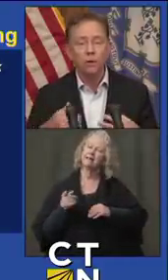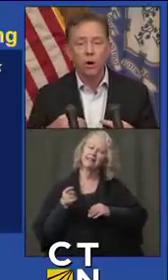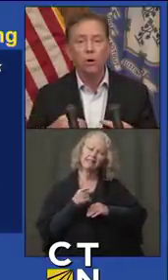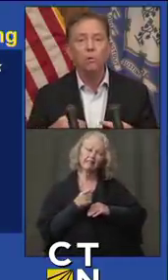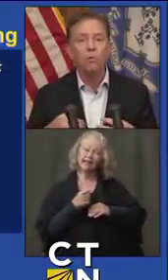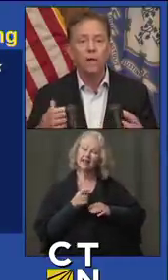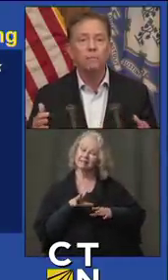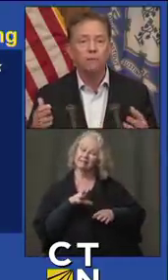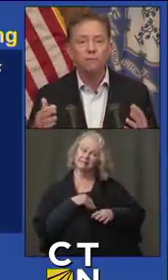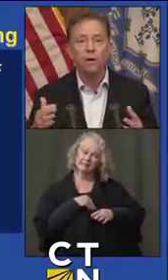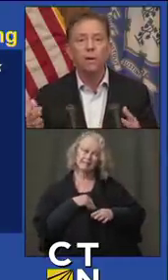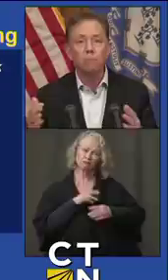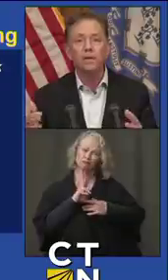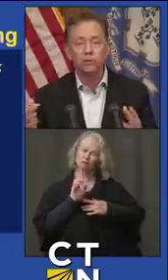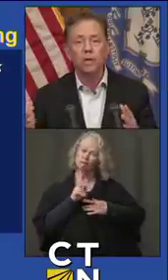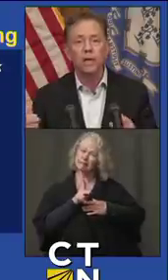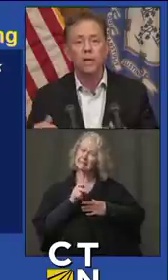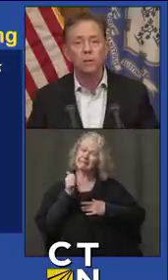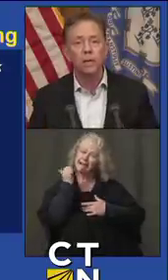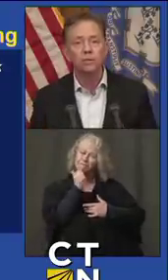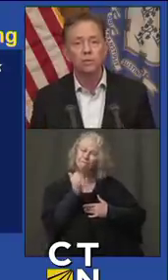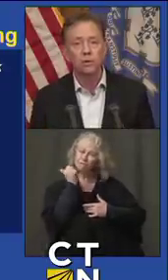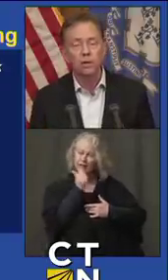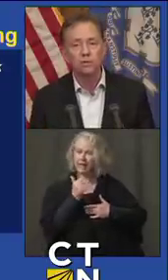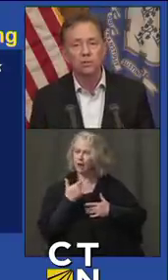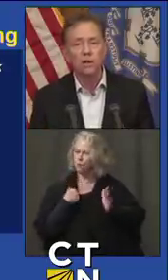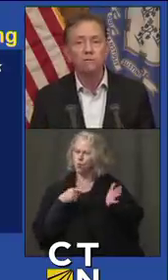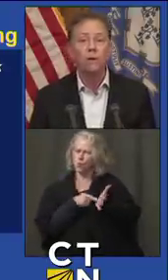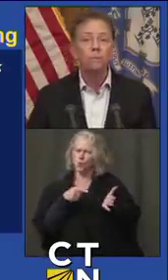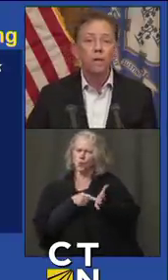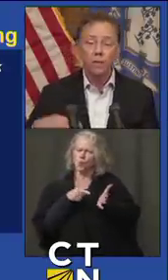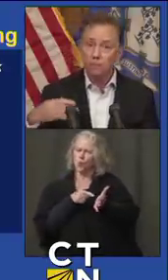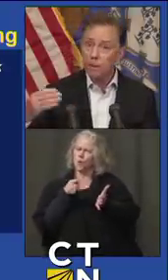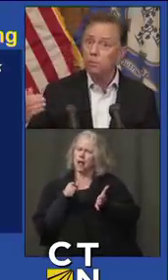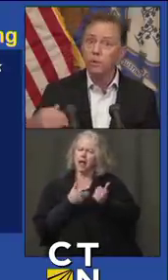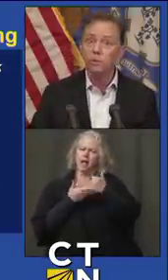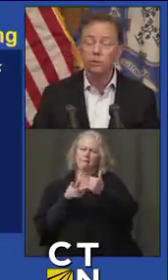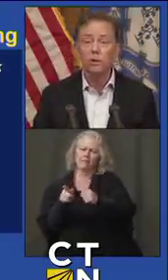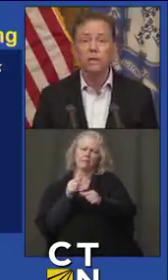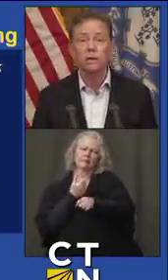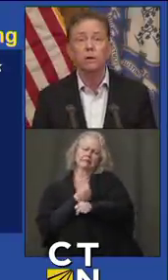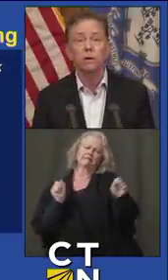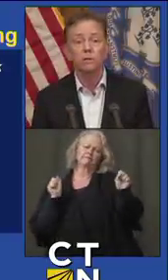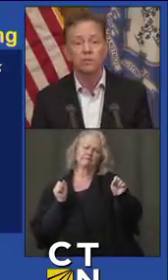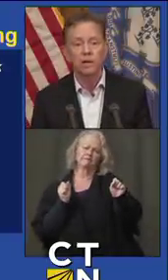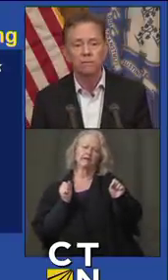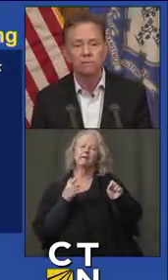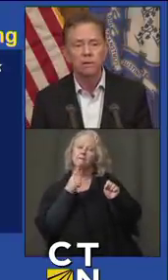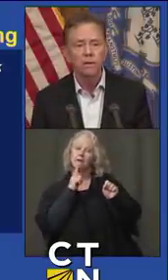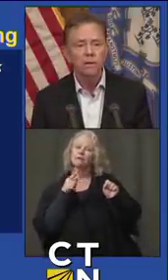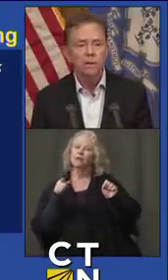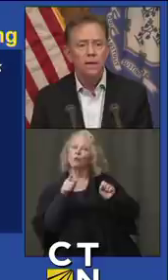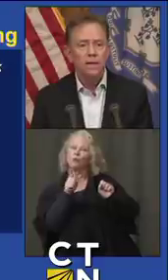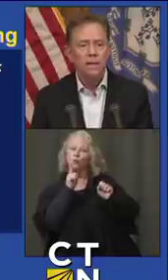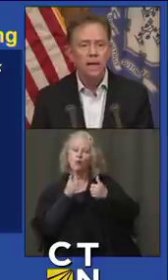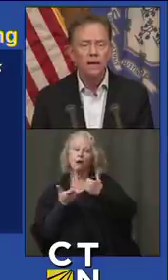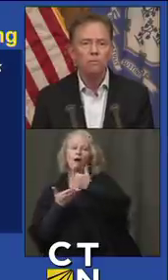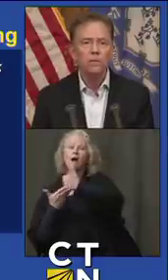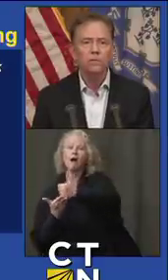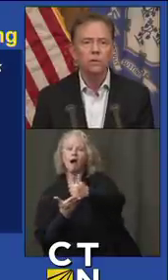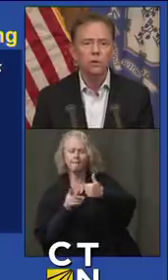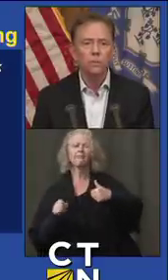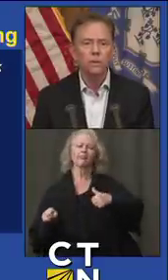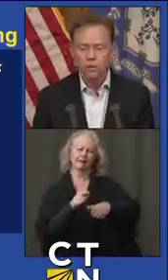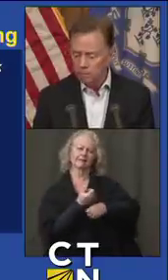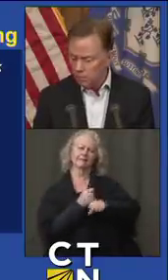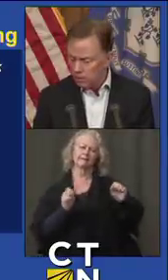day. We owe them the very best we can to make sure they are safe and the people they're treating are safe. And the